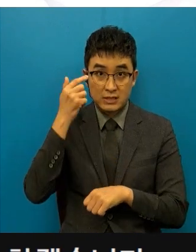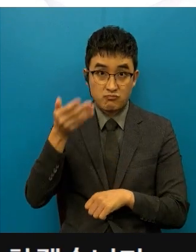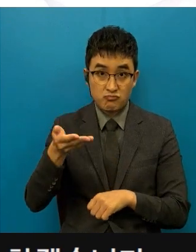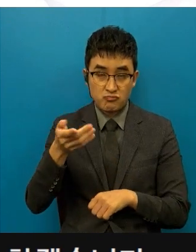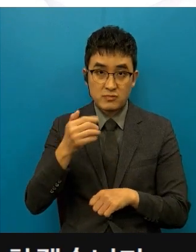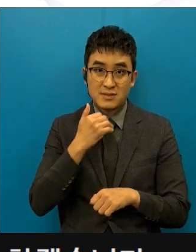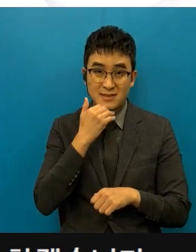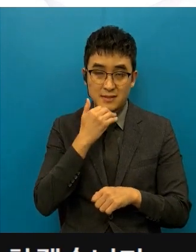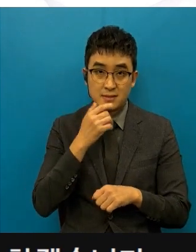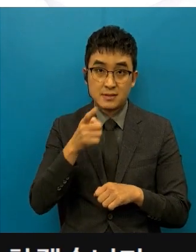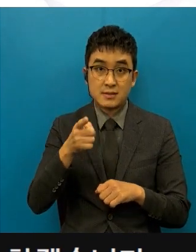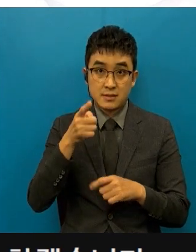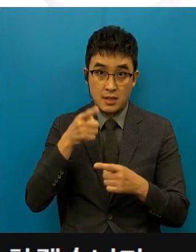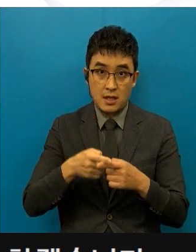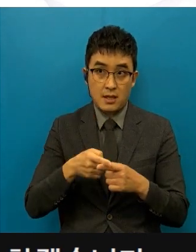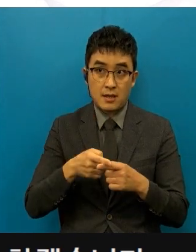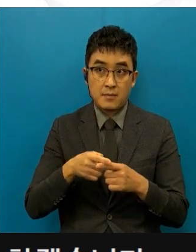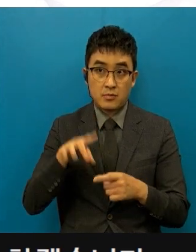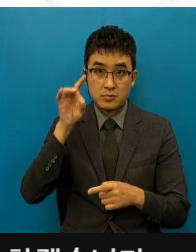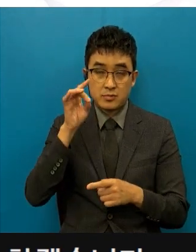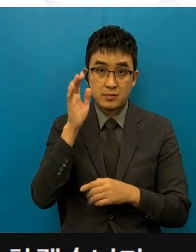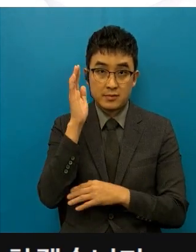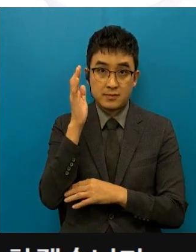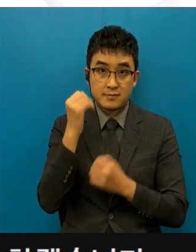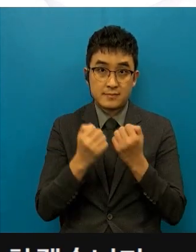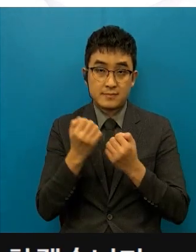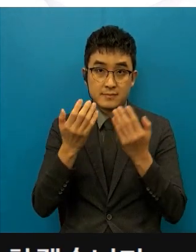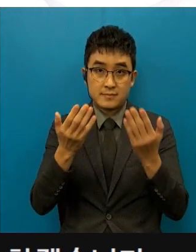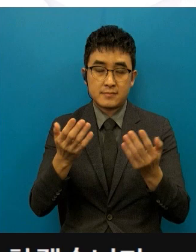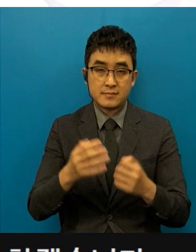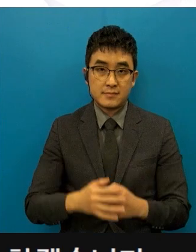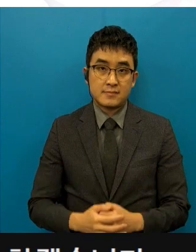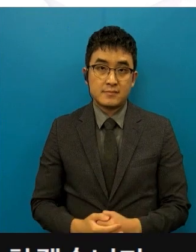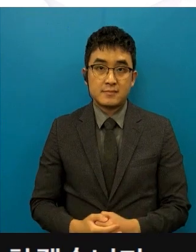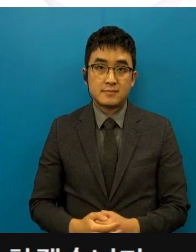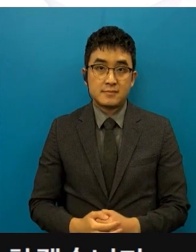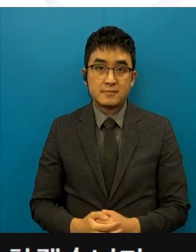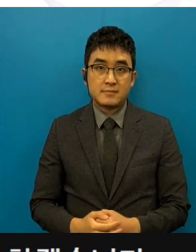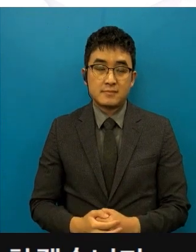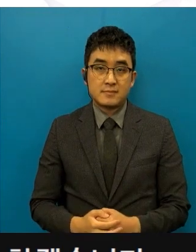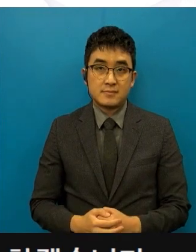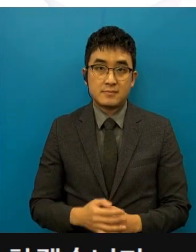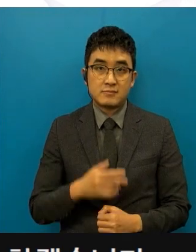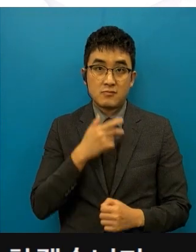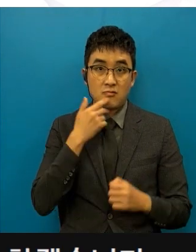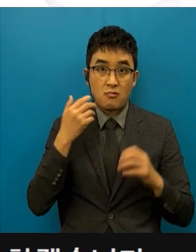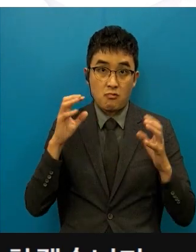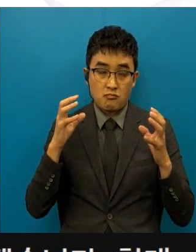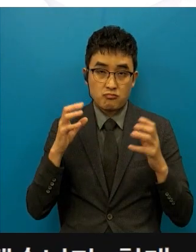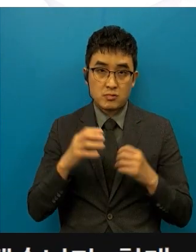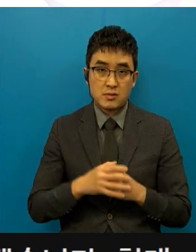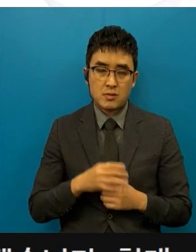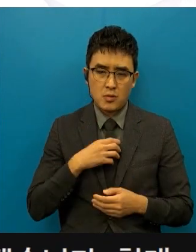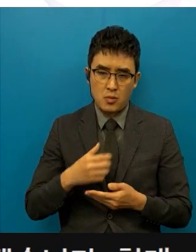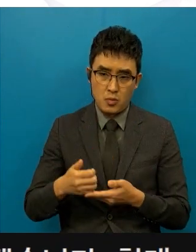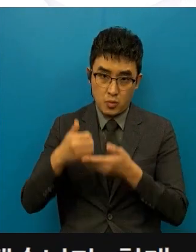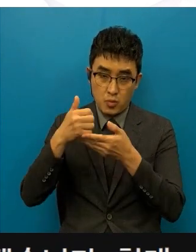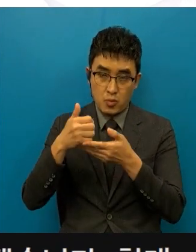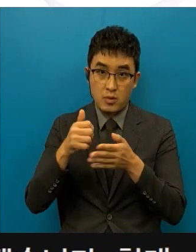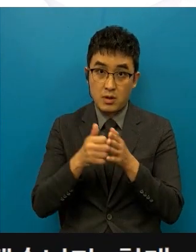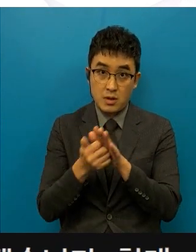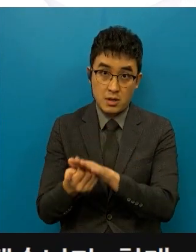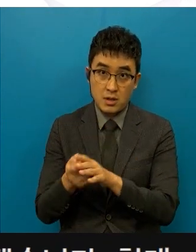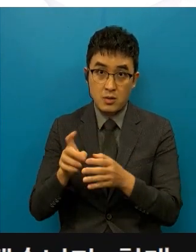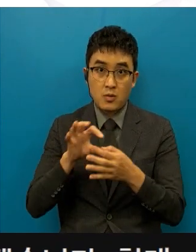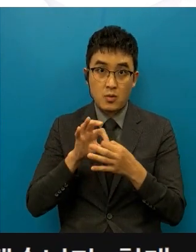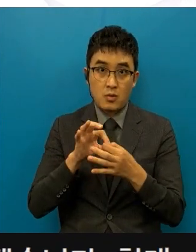law regulation of a good death in UK, the UK is known as the country providing